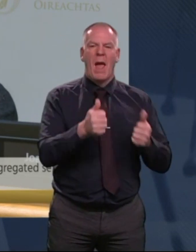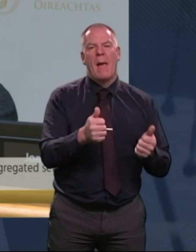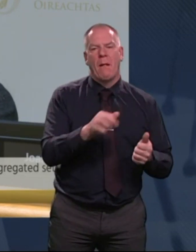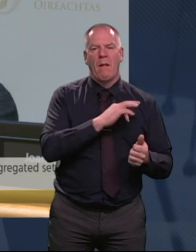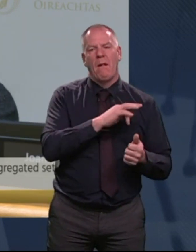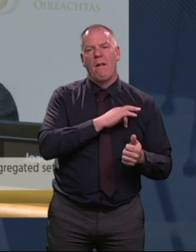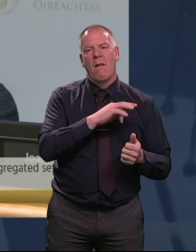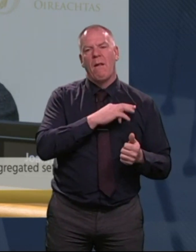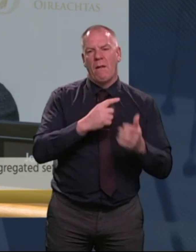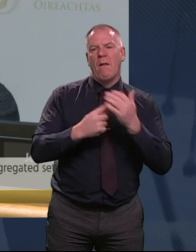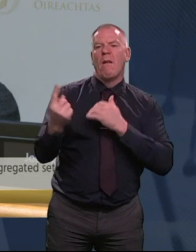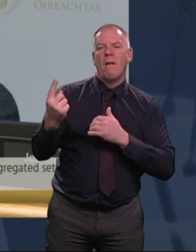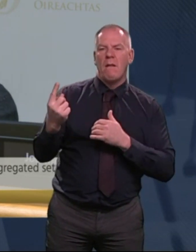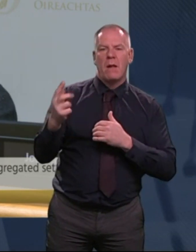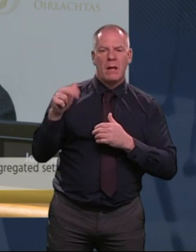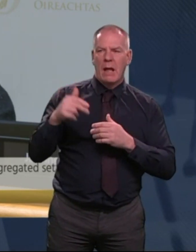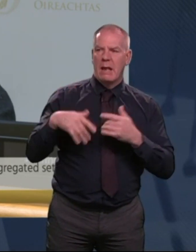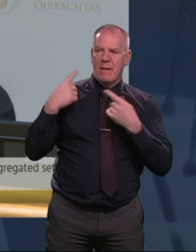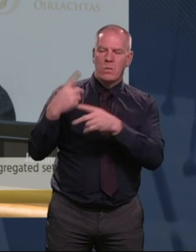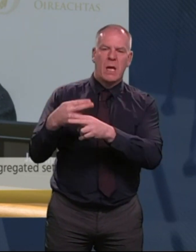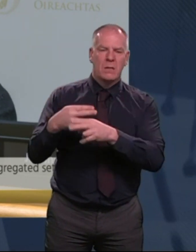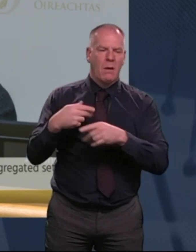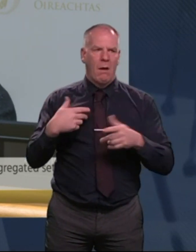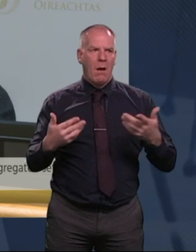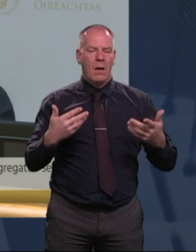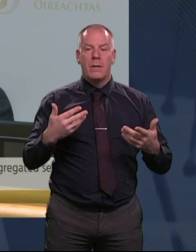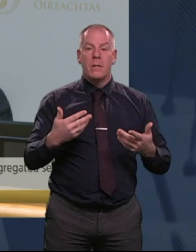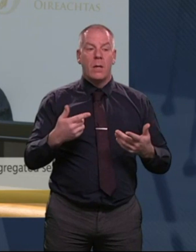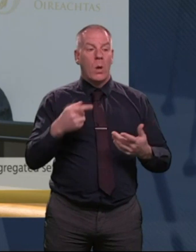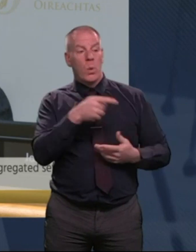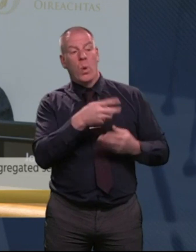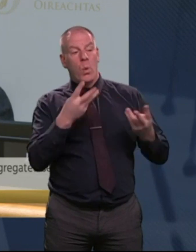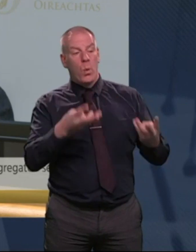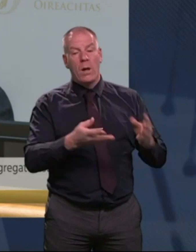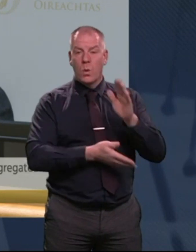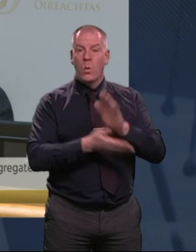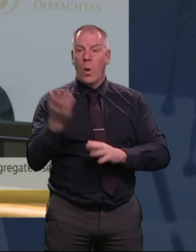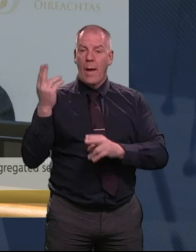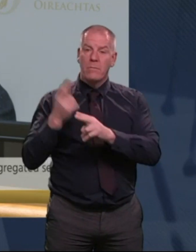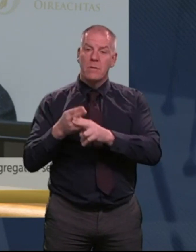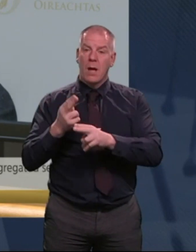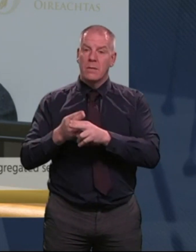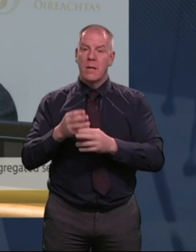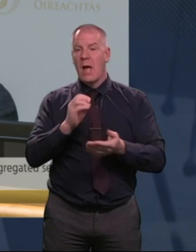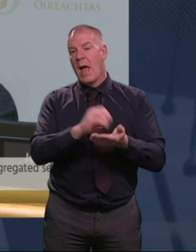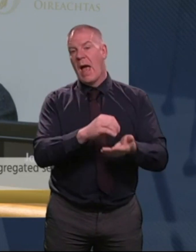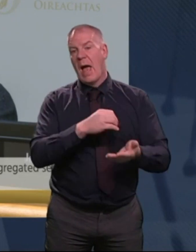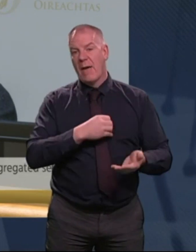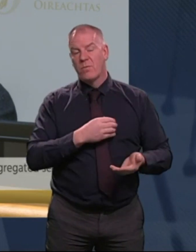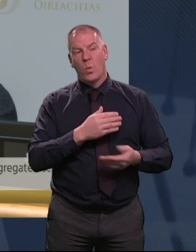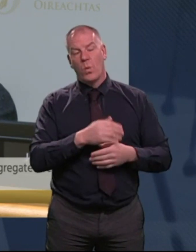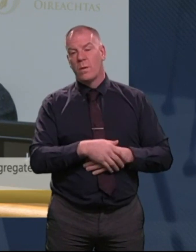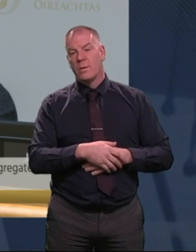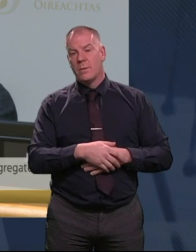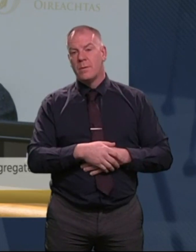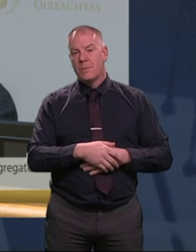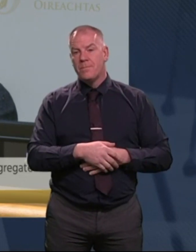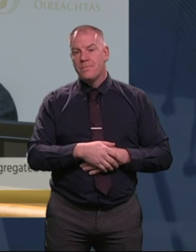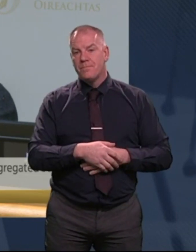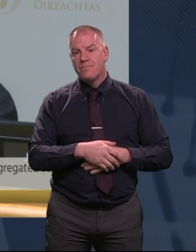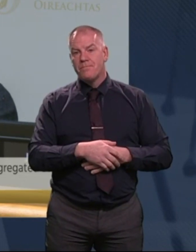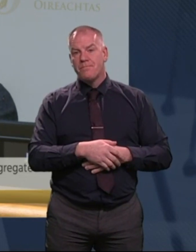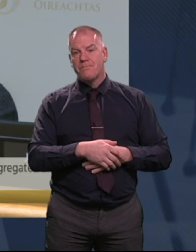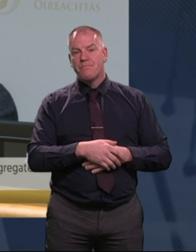for living outside. And then if you want to go outside, you have to go